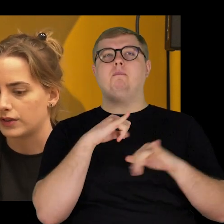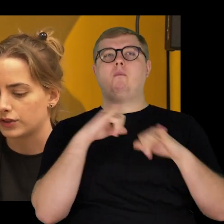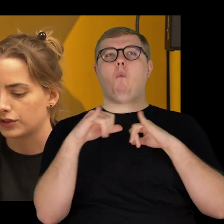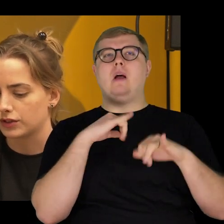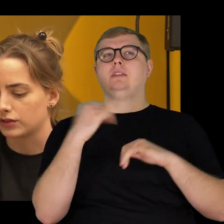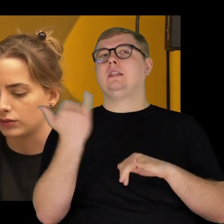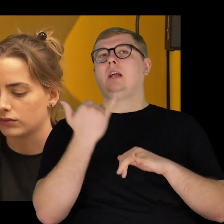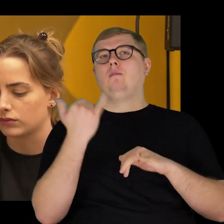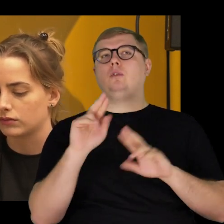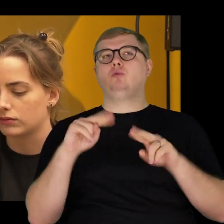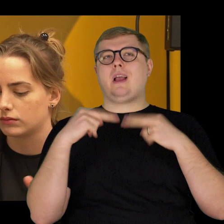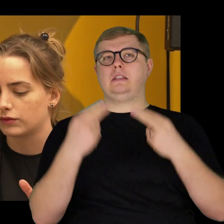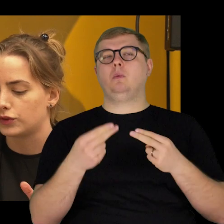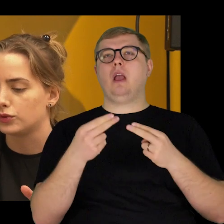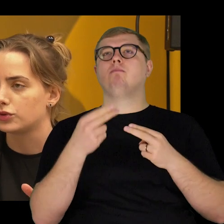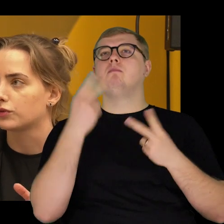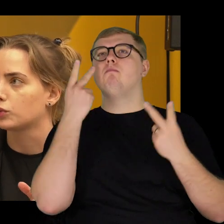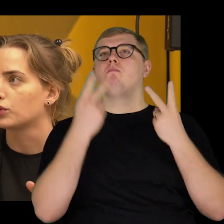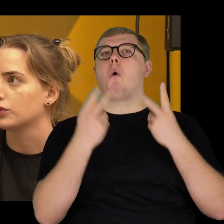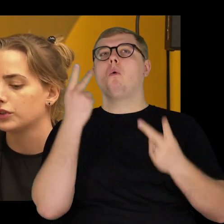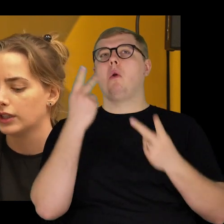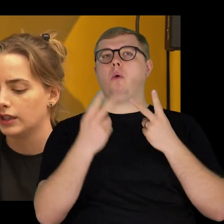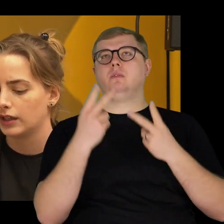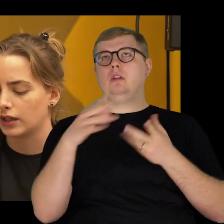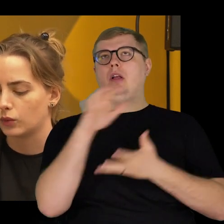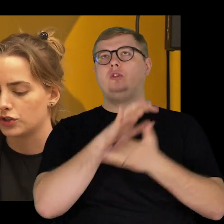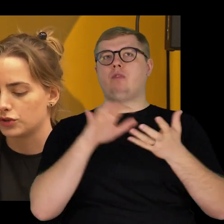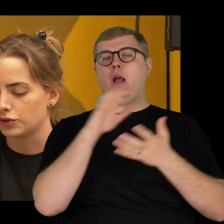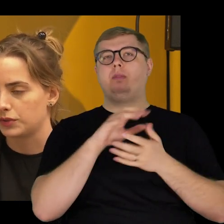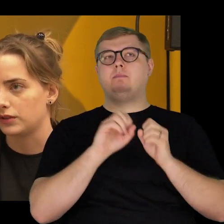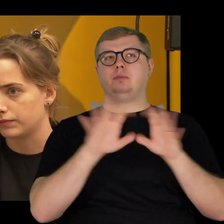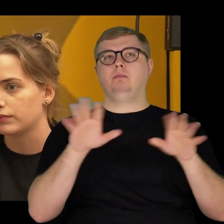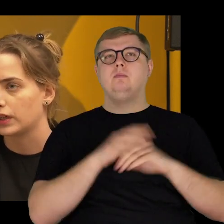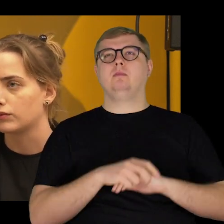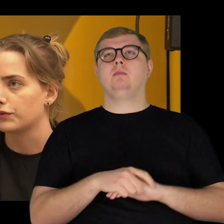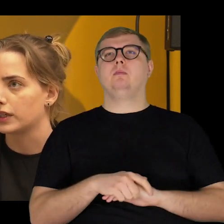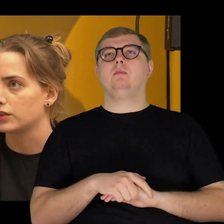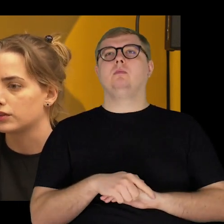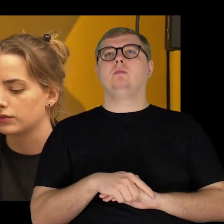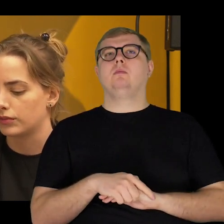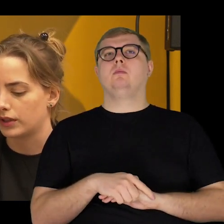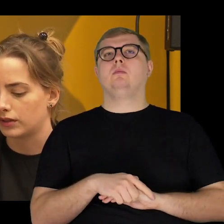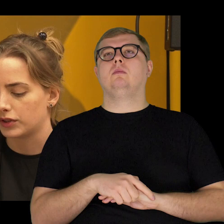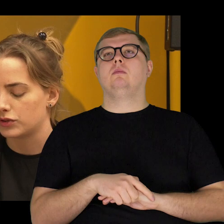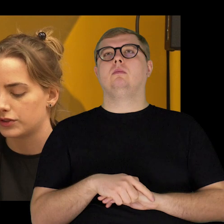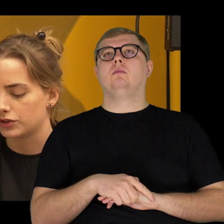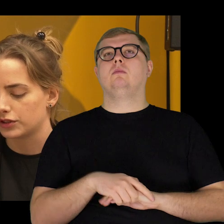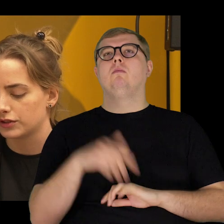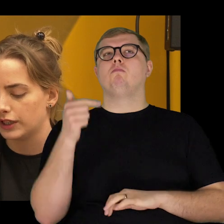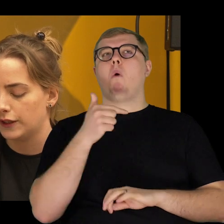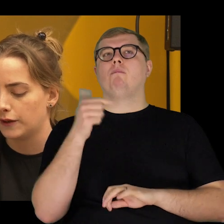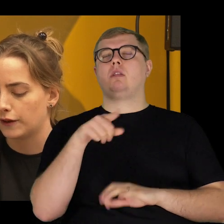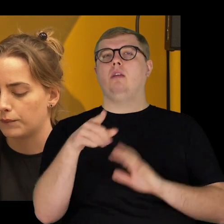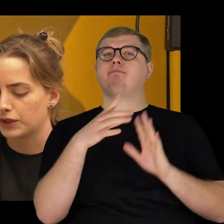convey certain views of the world, which should be reflected by